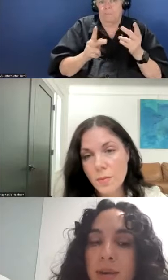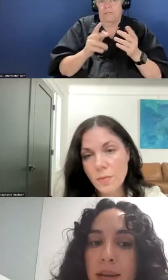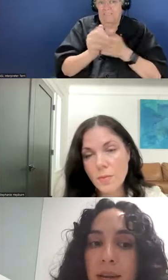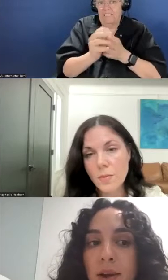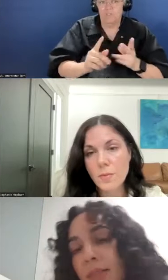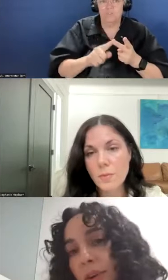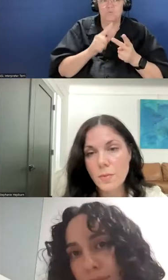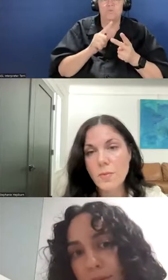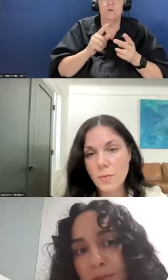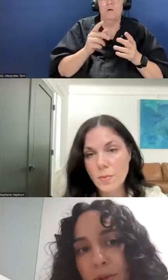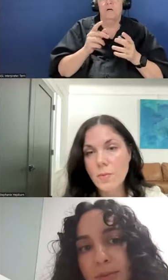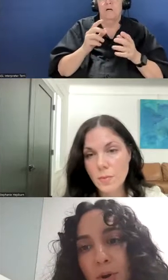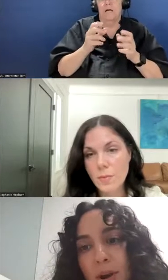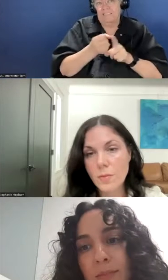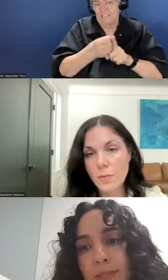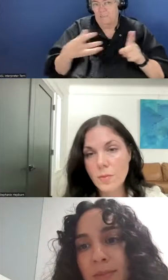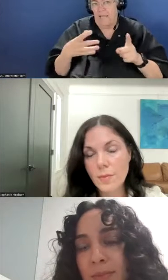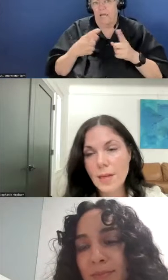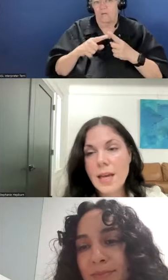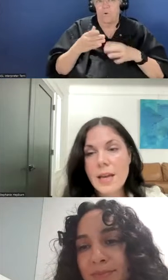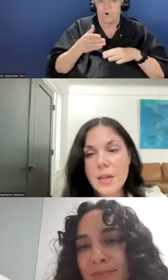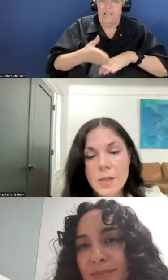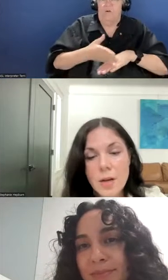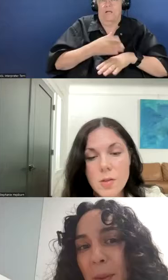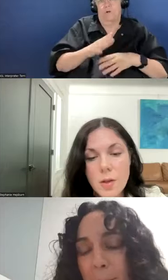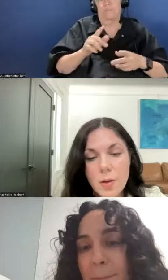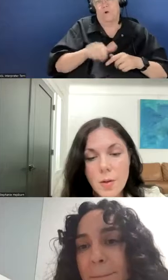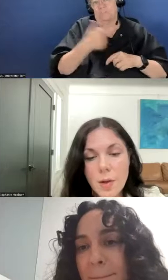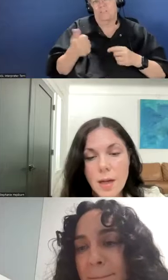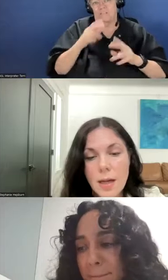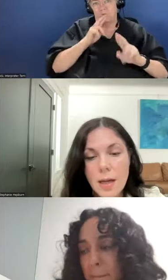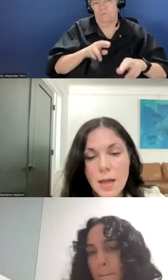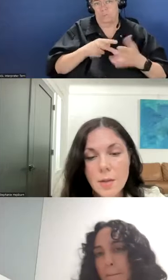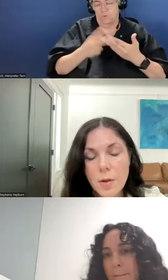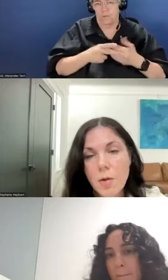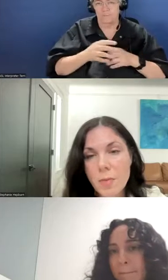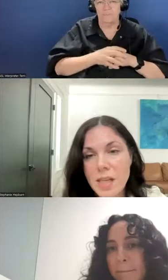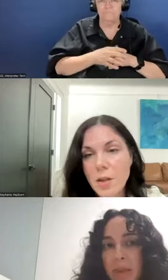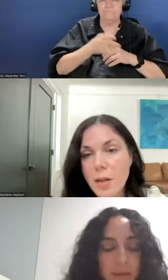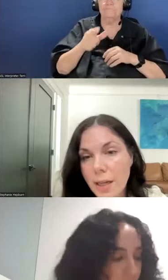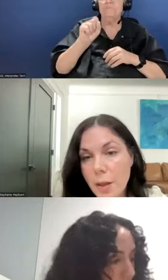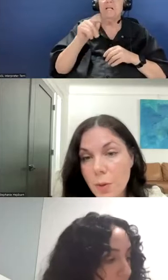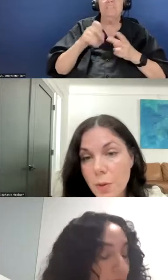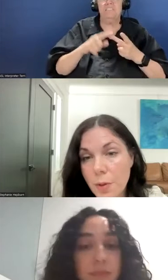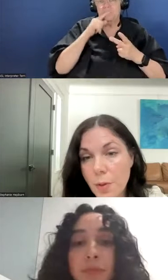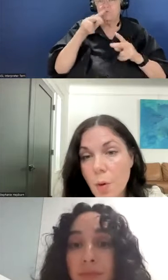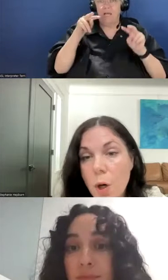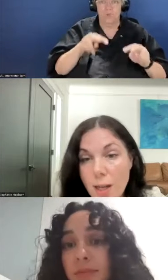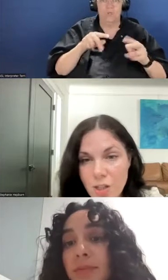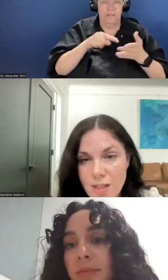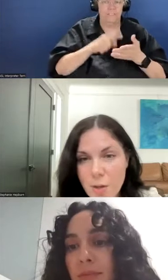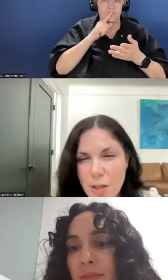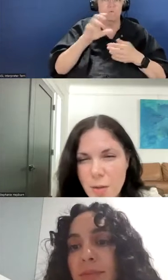or iterating on their alternative response programs. And then you said also local governments can look at it through